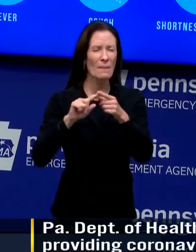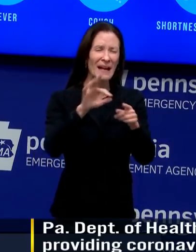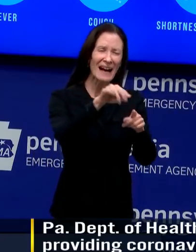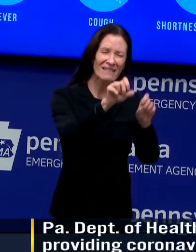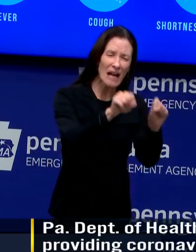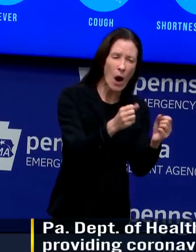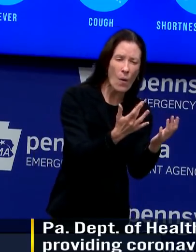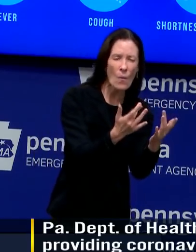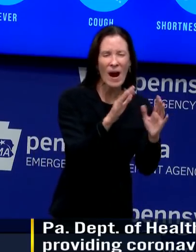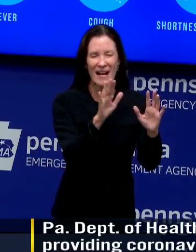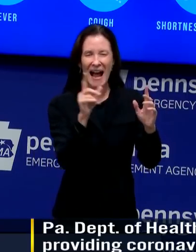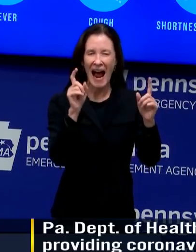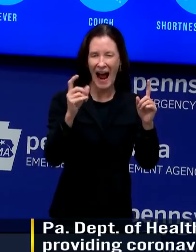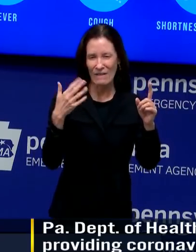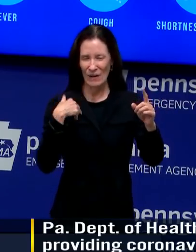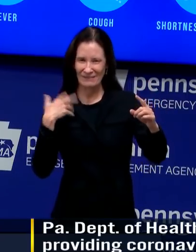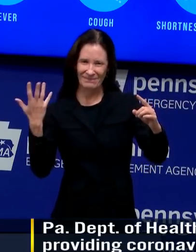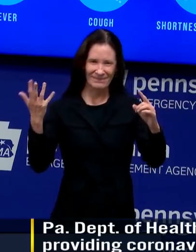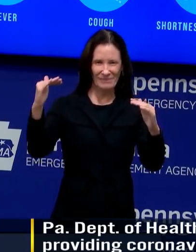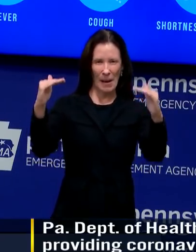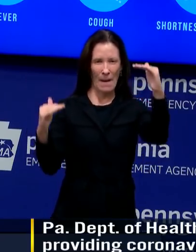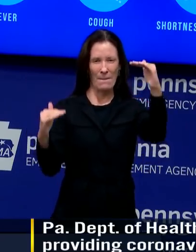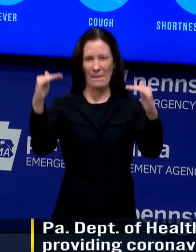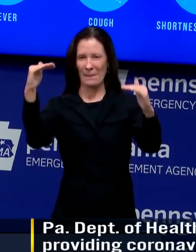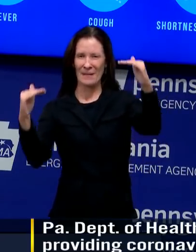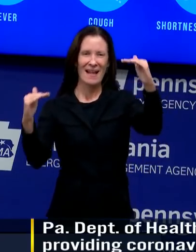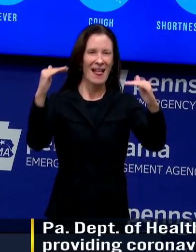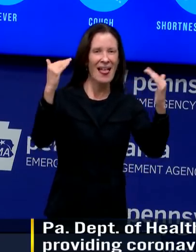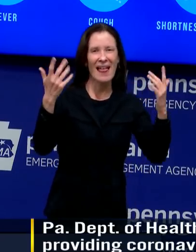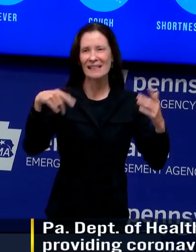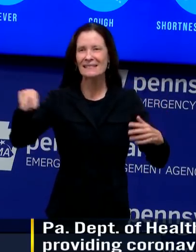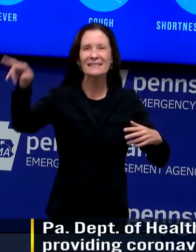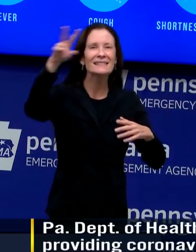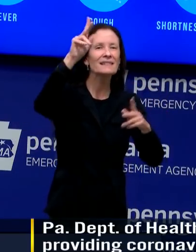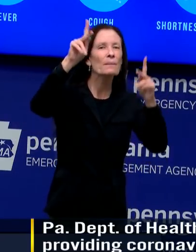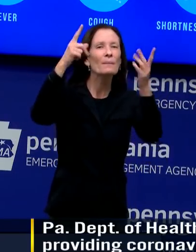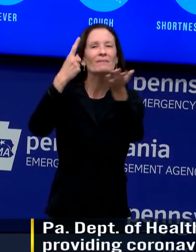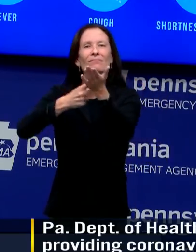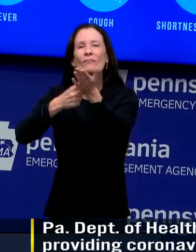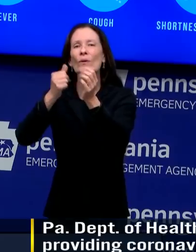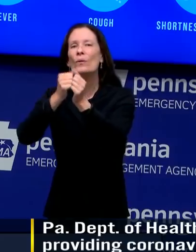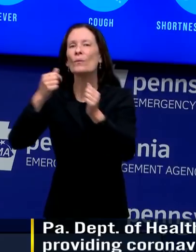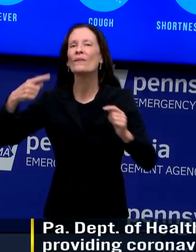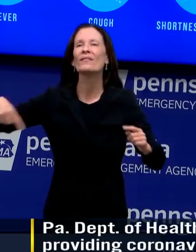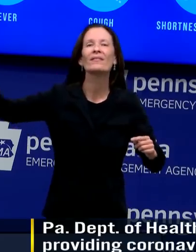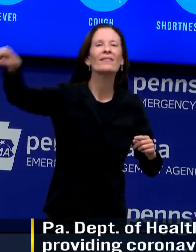we've obtained nationally to come up with the best way to move forward to allow people to get the